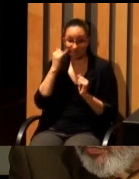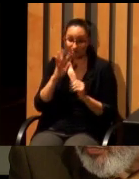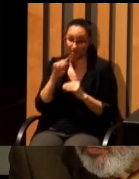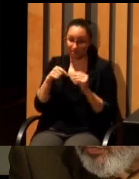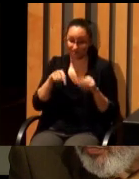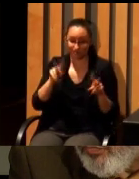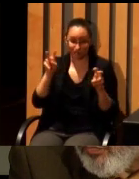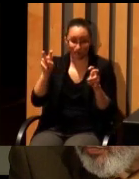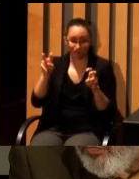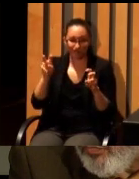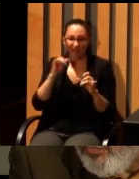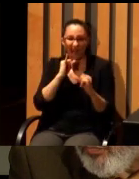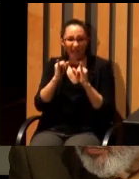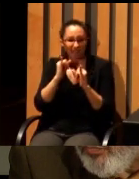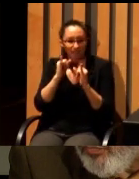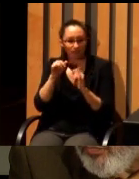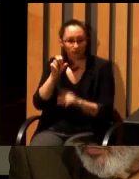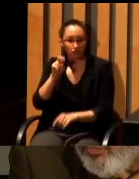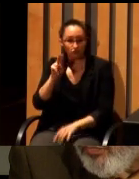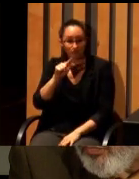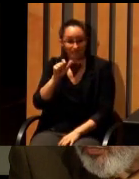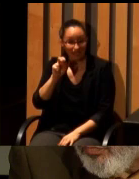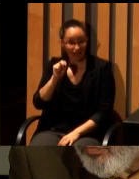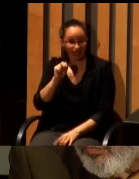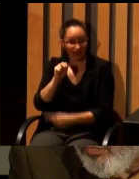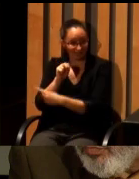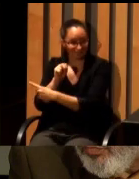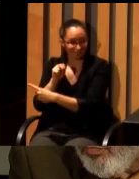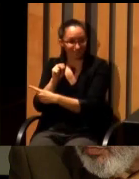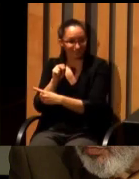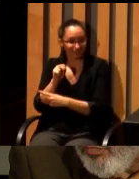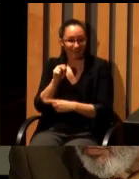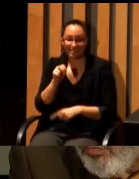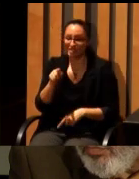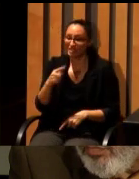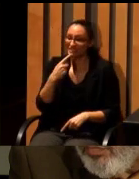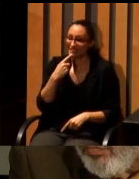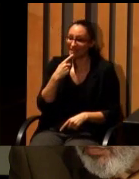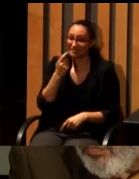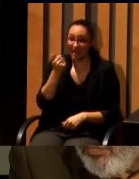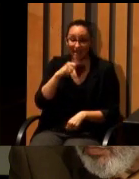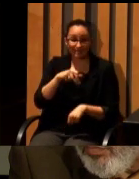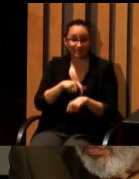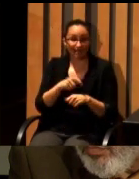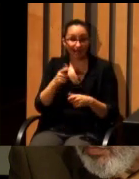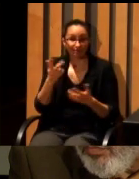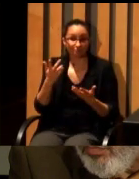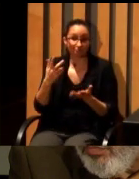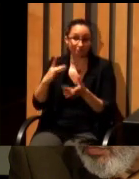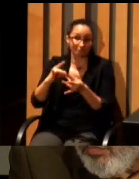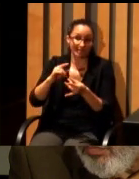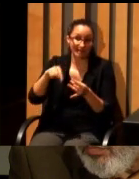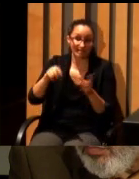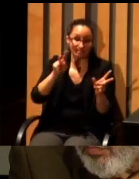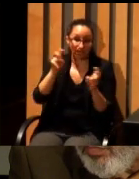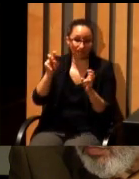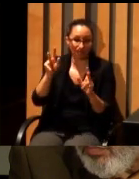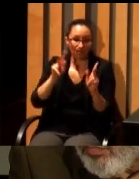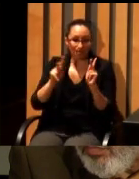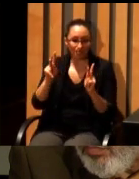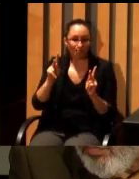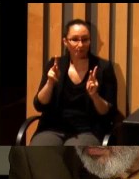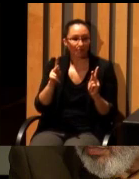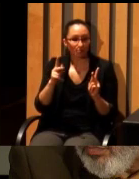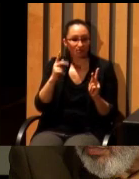Suzanne Schoen Harjo about this in the 1980s, she said whenever she brings up this topic, she's made to feel like the skunk at a